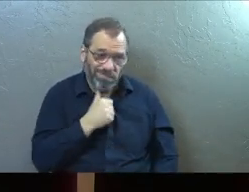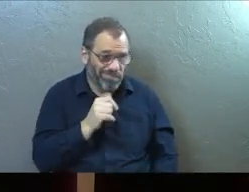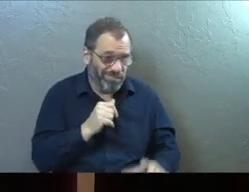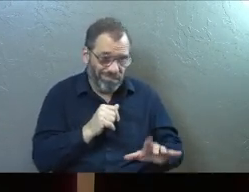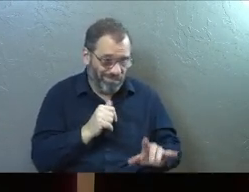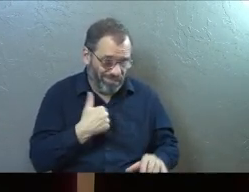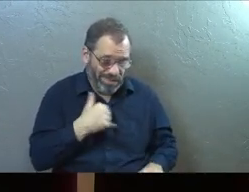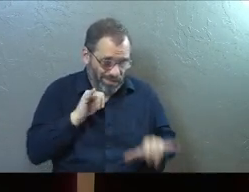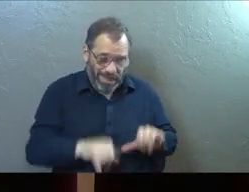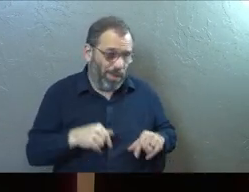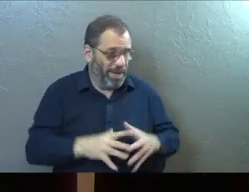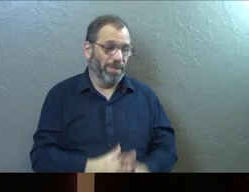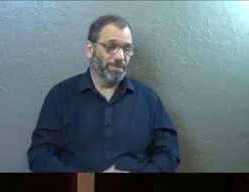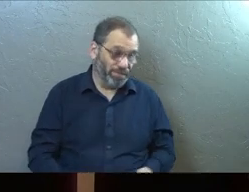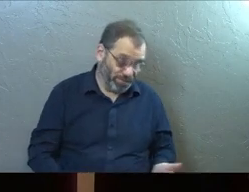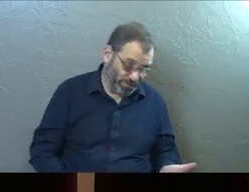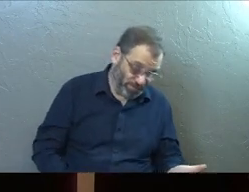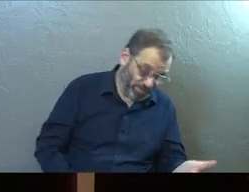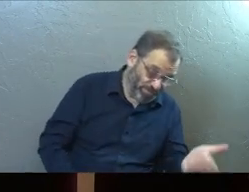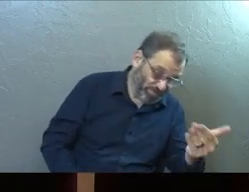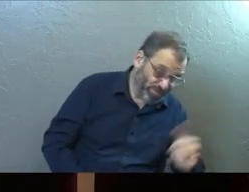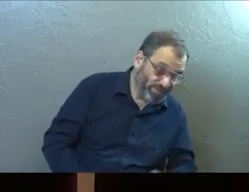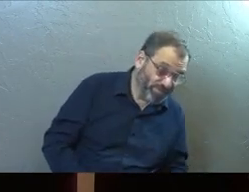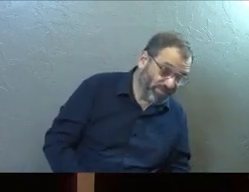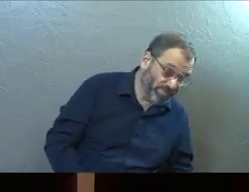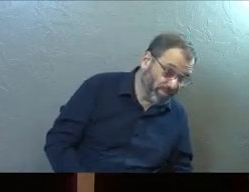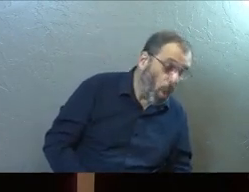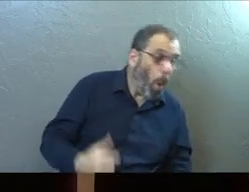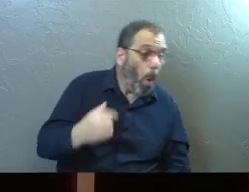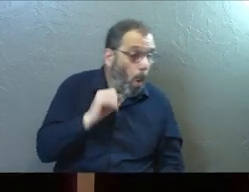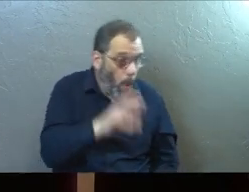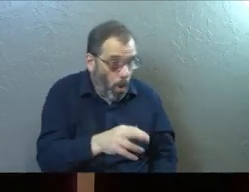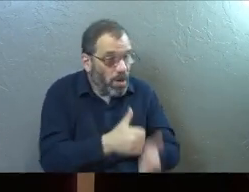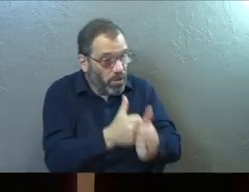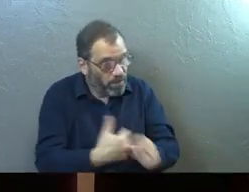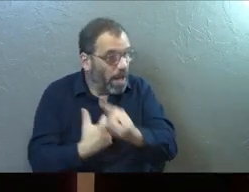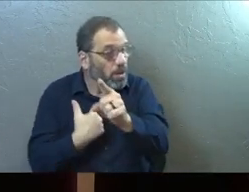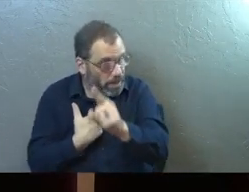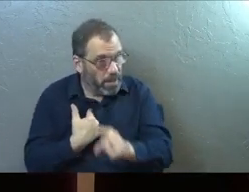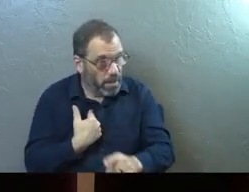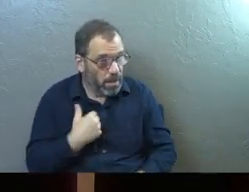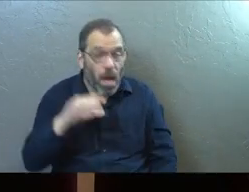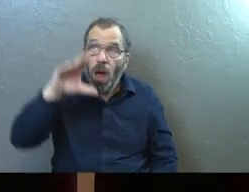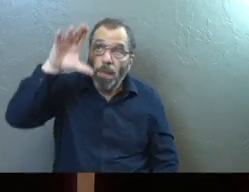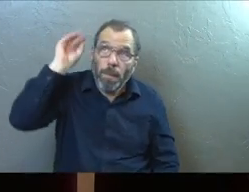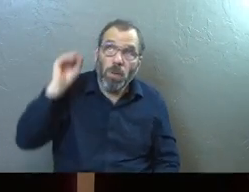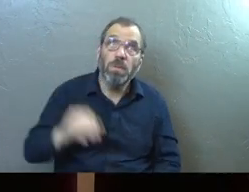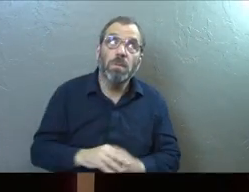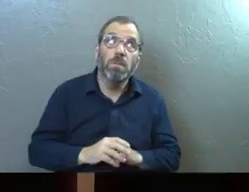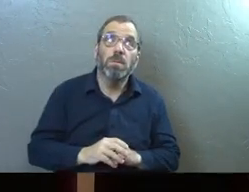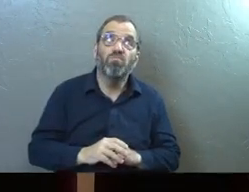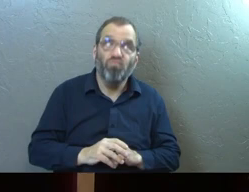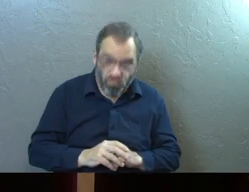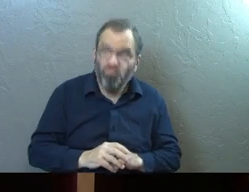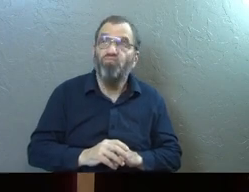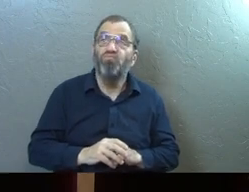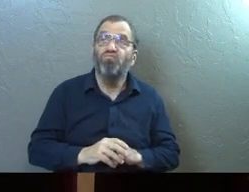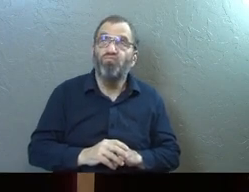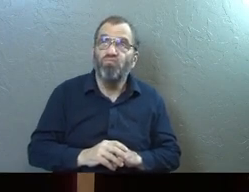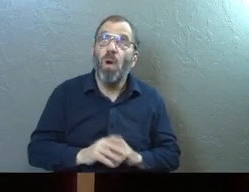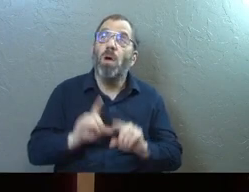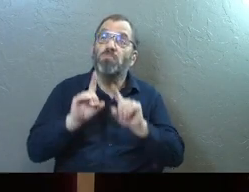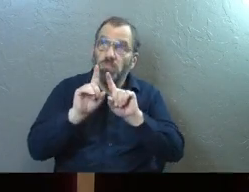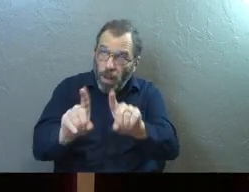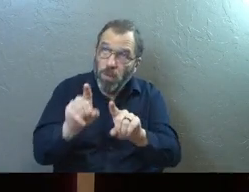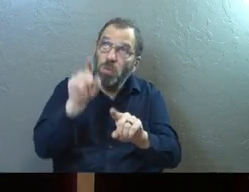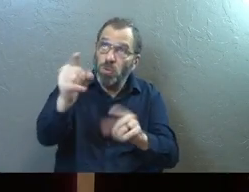to go with you. Or we can continue on the path that I have set for us. And Moses says, we absolutely want to